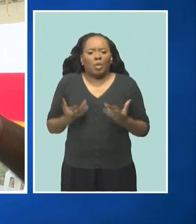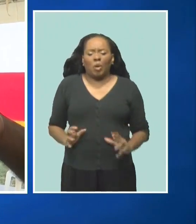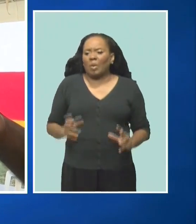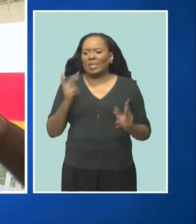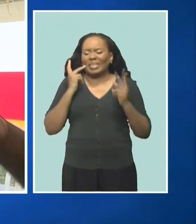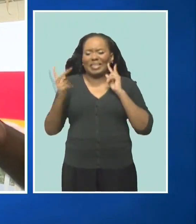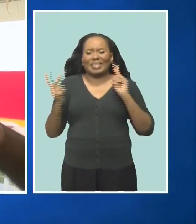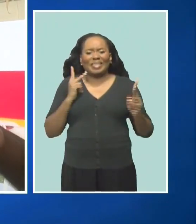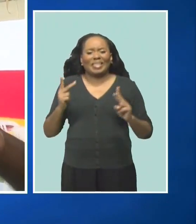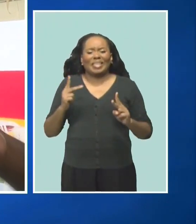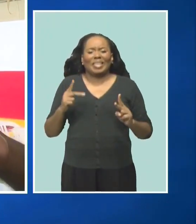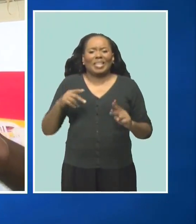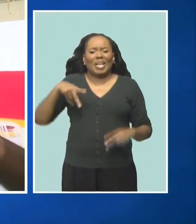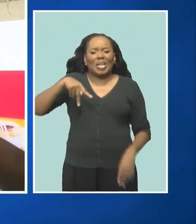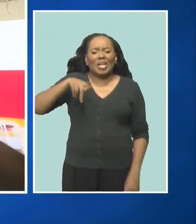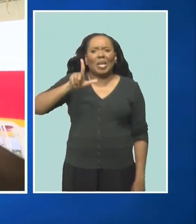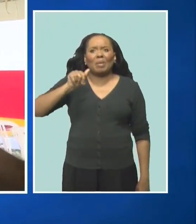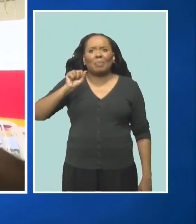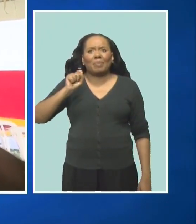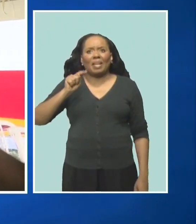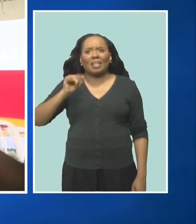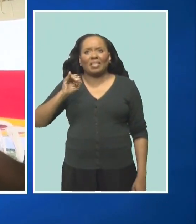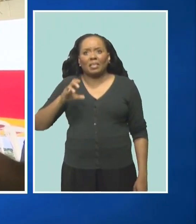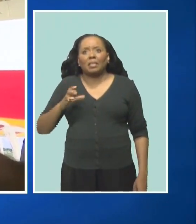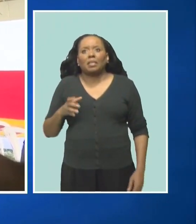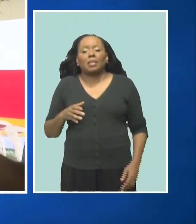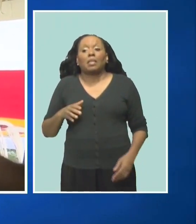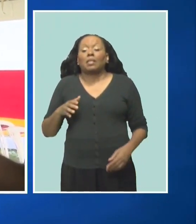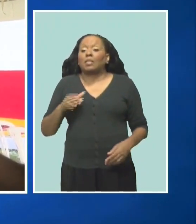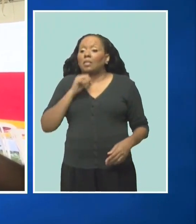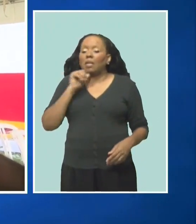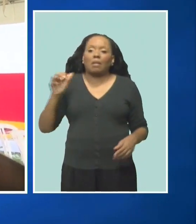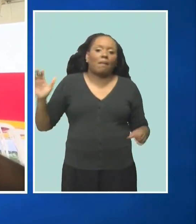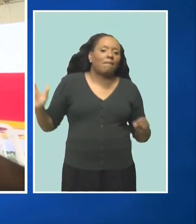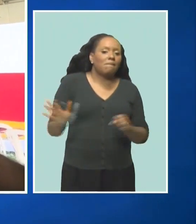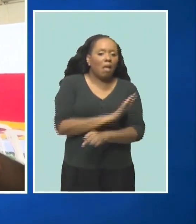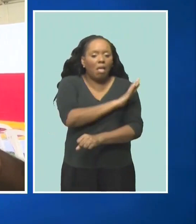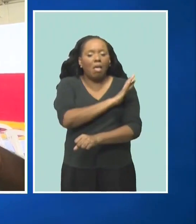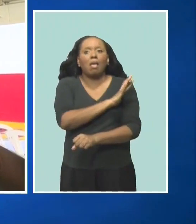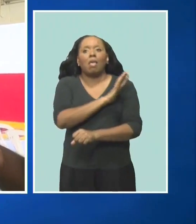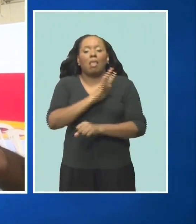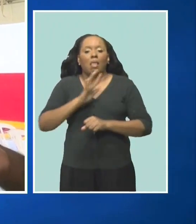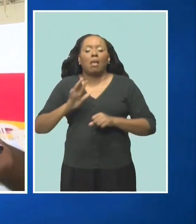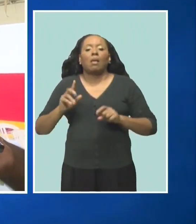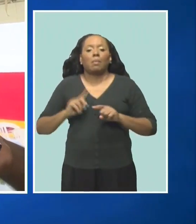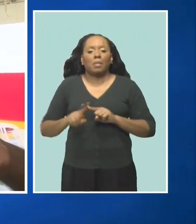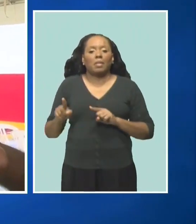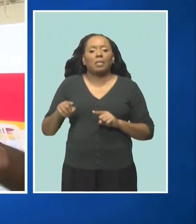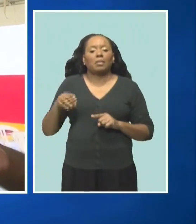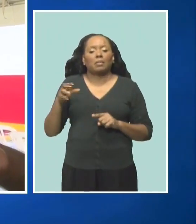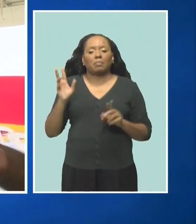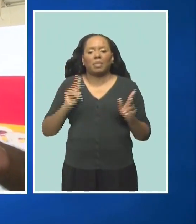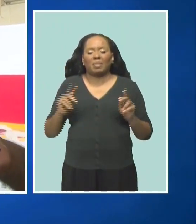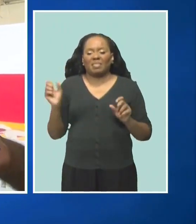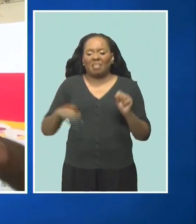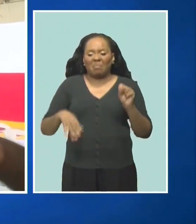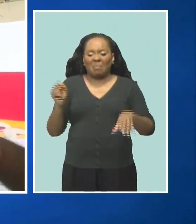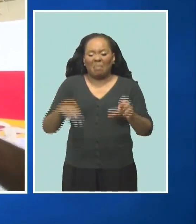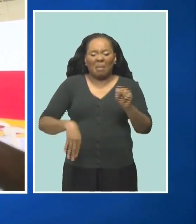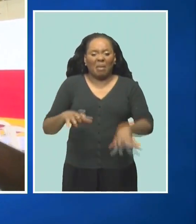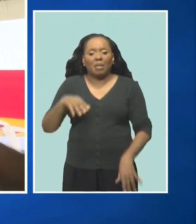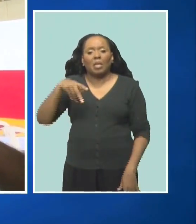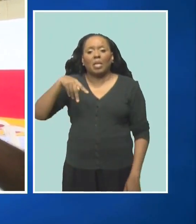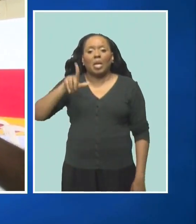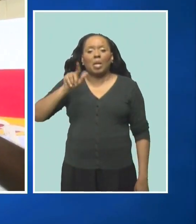globally. Not elimination of the use of plastics, that would be unreasonable, but the elimination of plastic pollution and reduction, obviously,